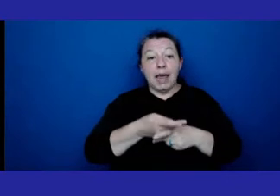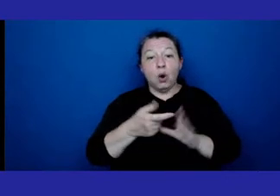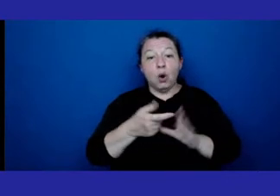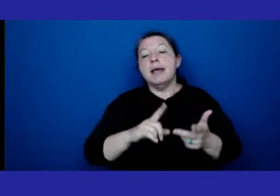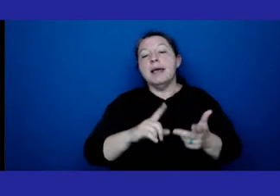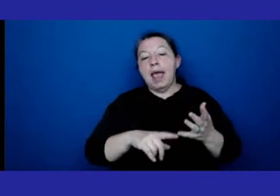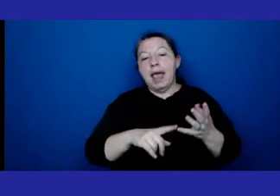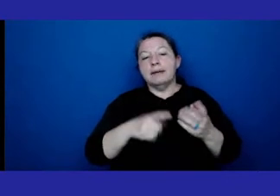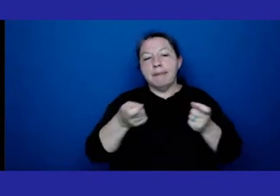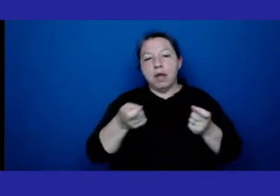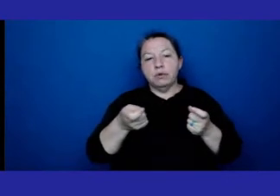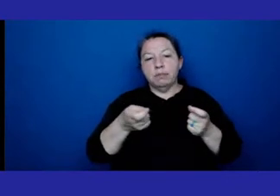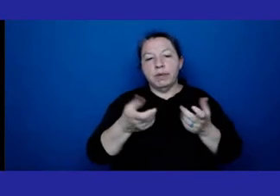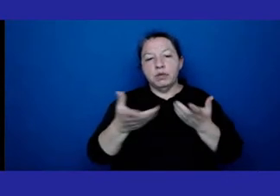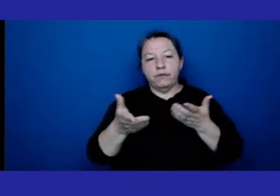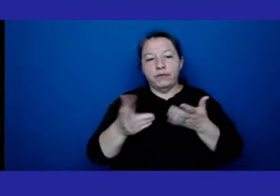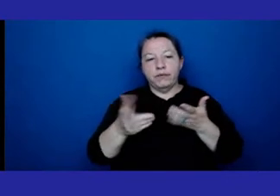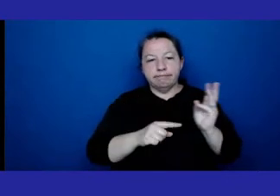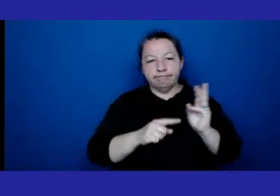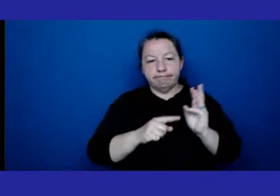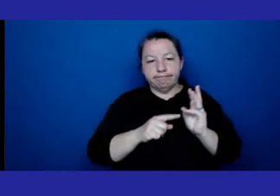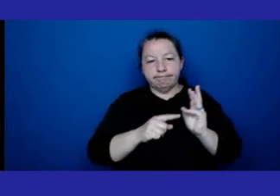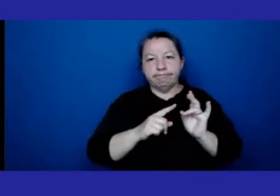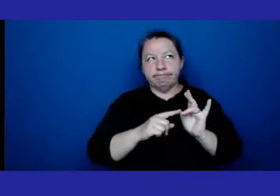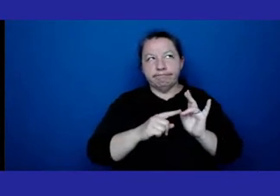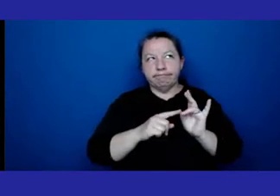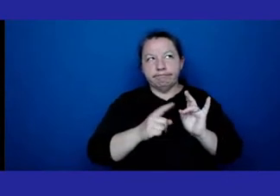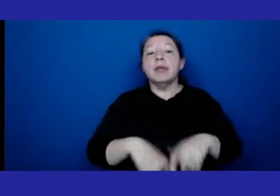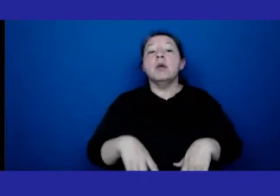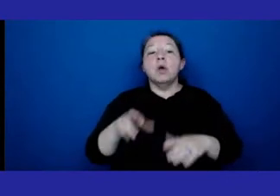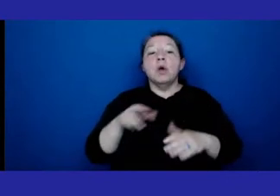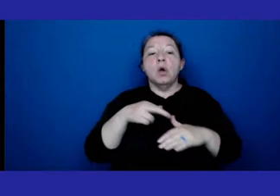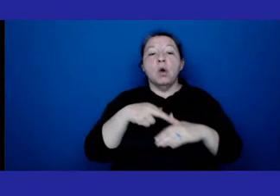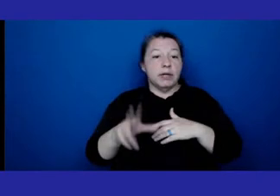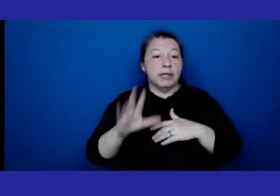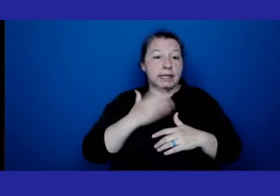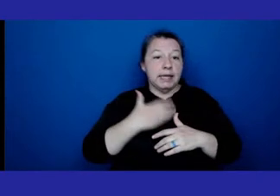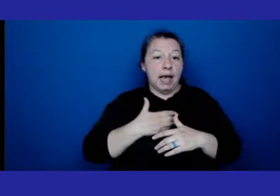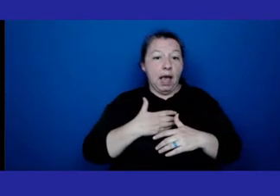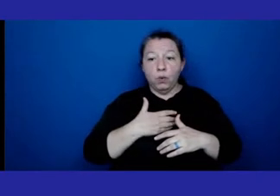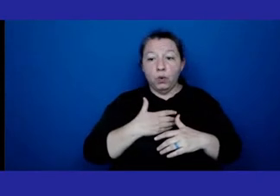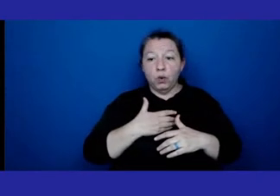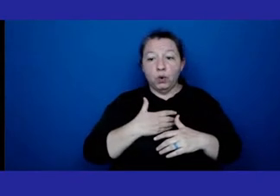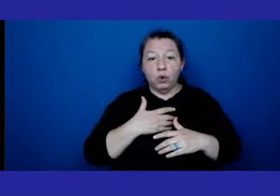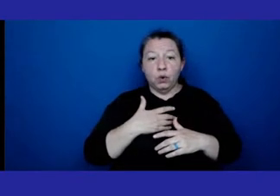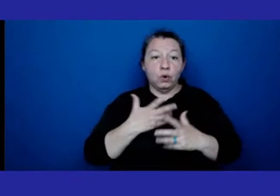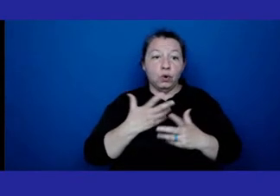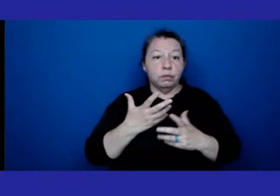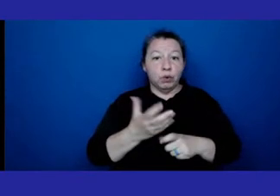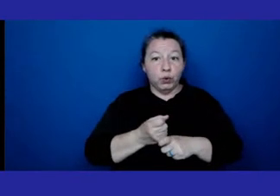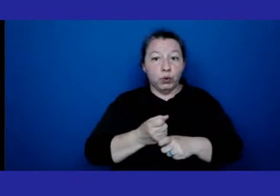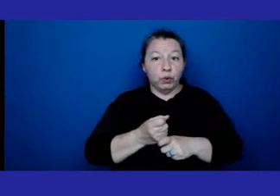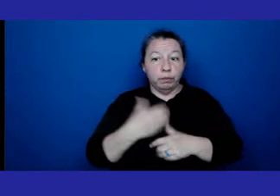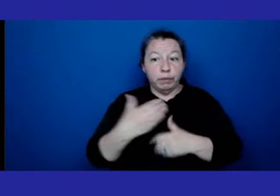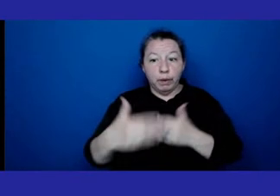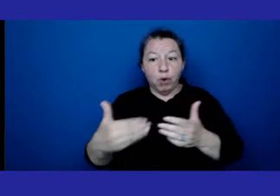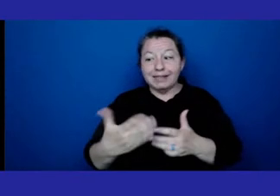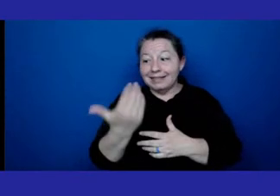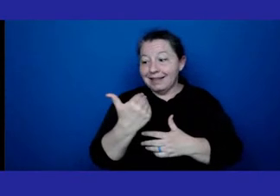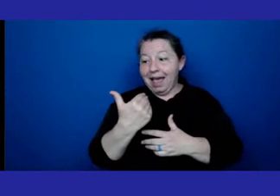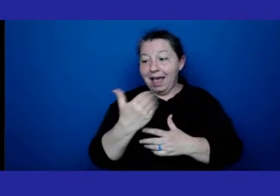services. So in reference to our procurement process, last